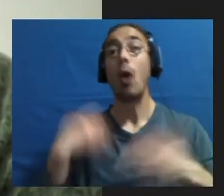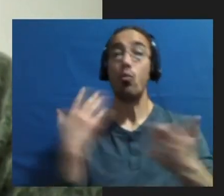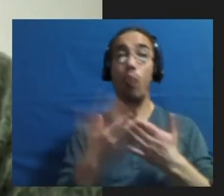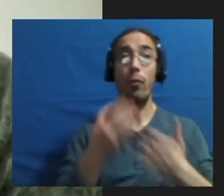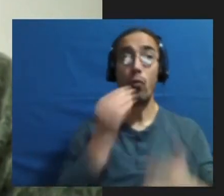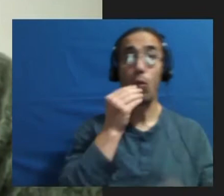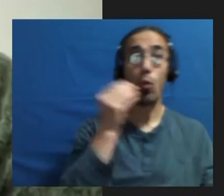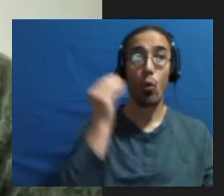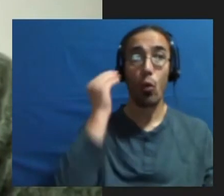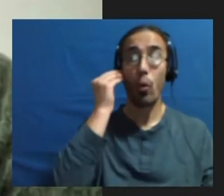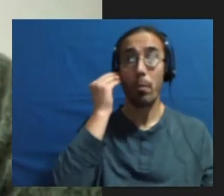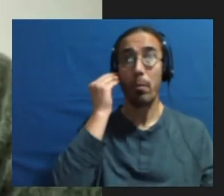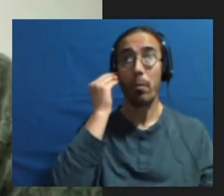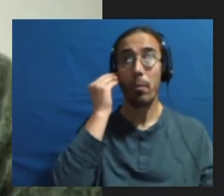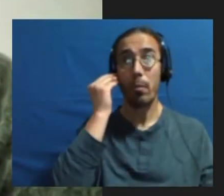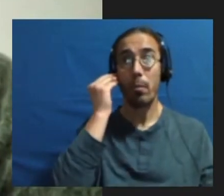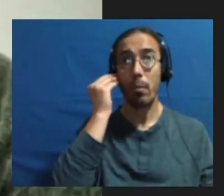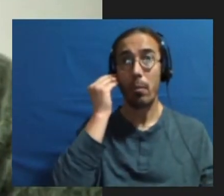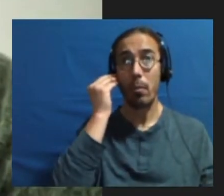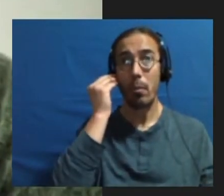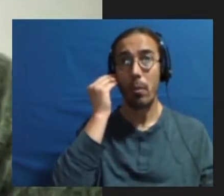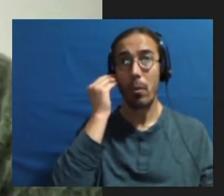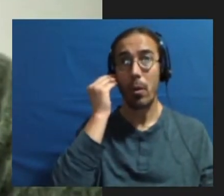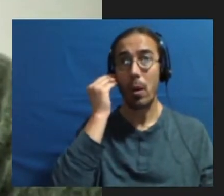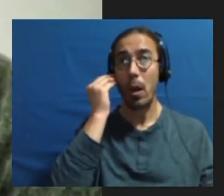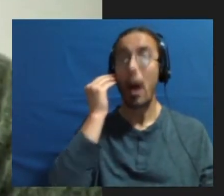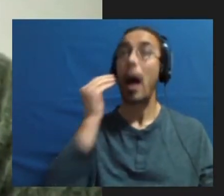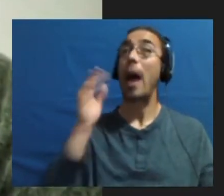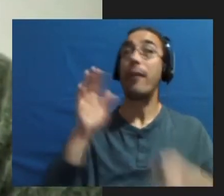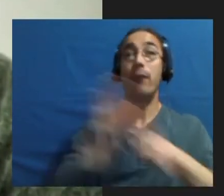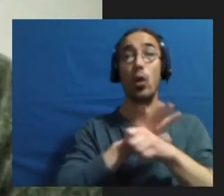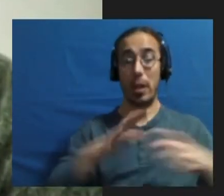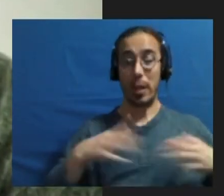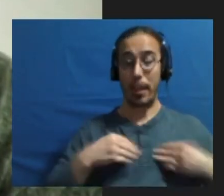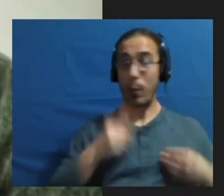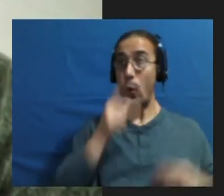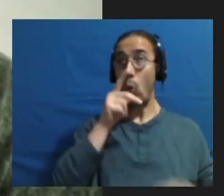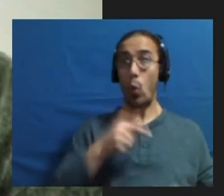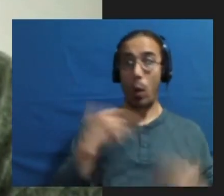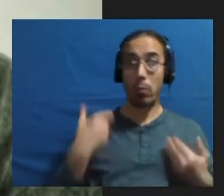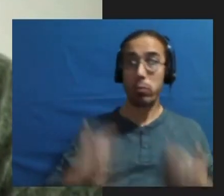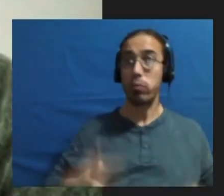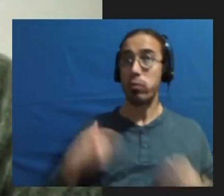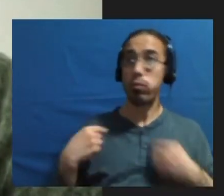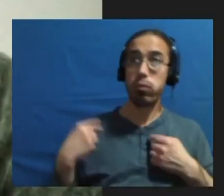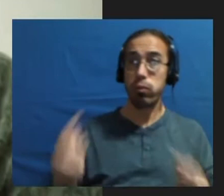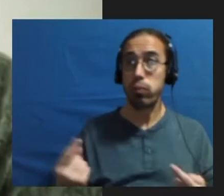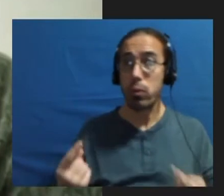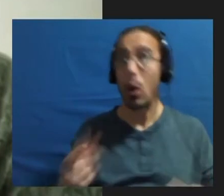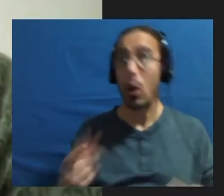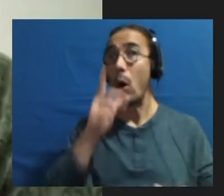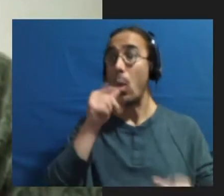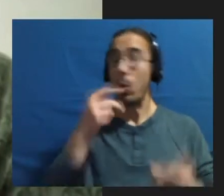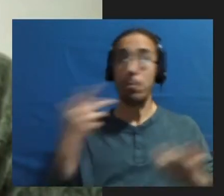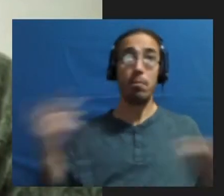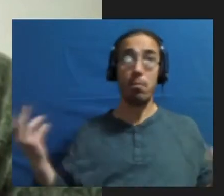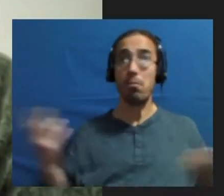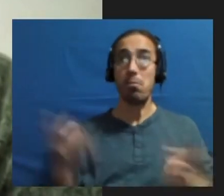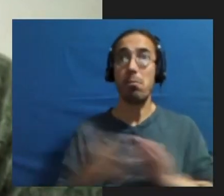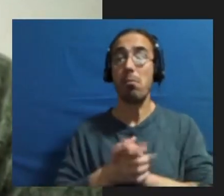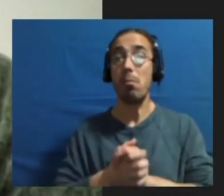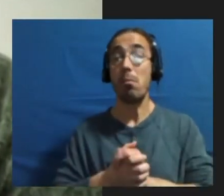I came to full terms with who I was, with what I was, what I am, who I am.